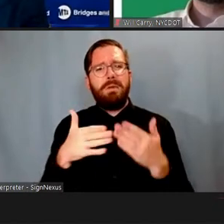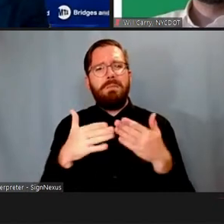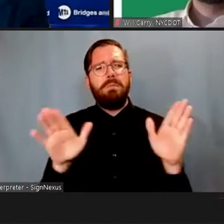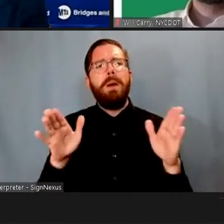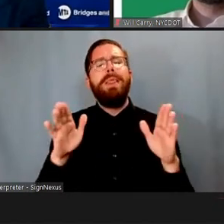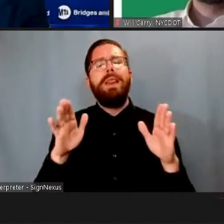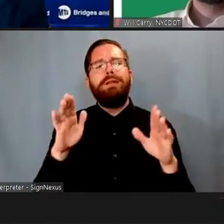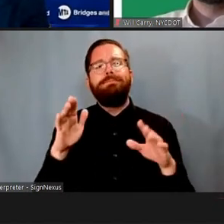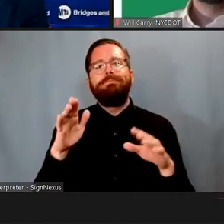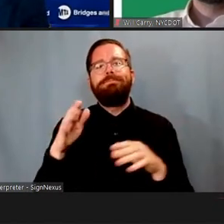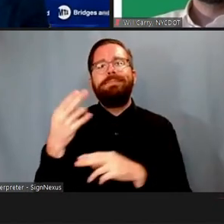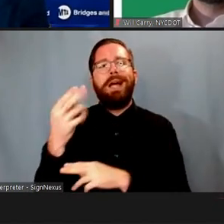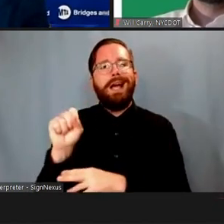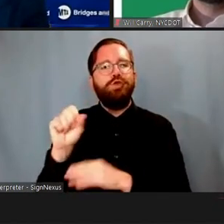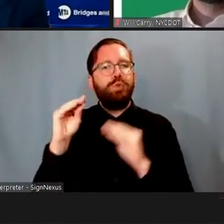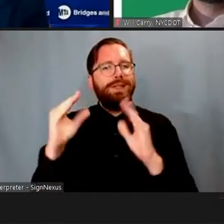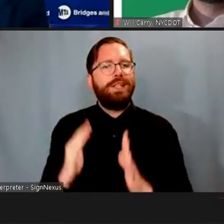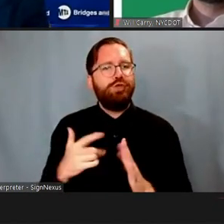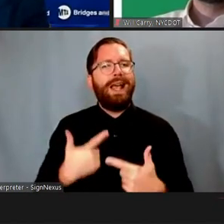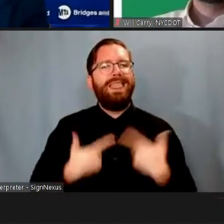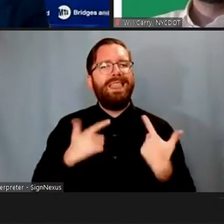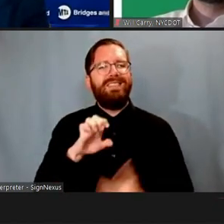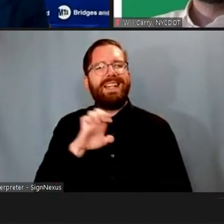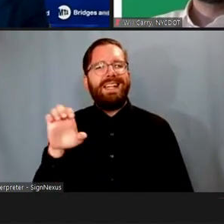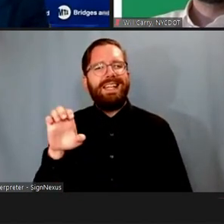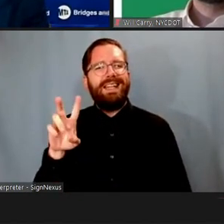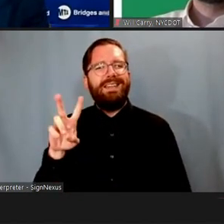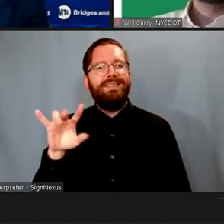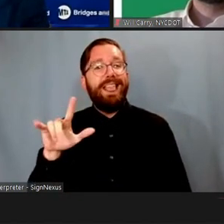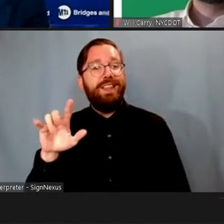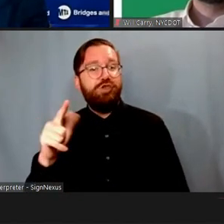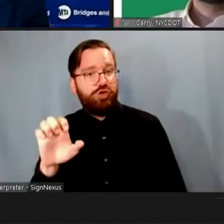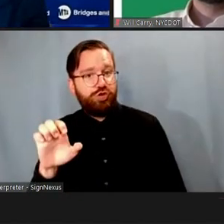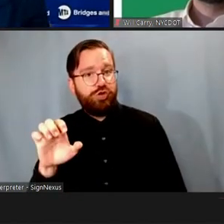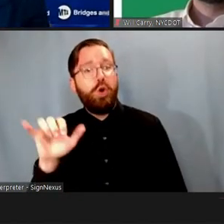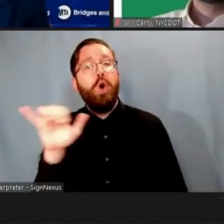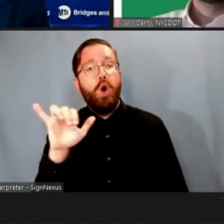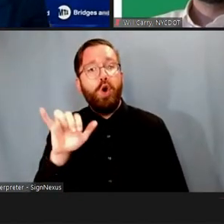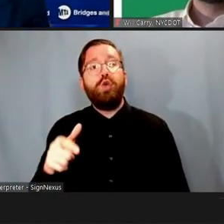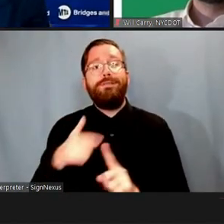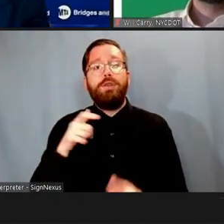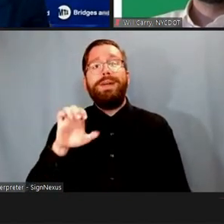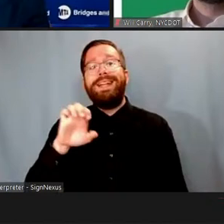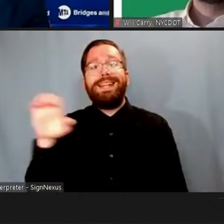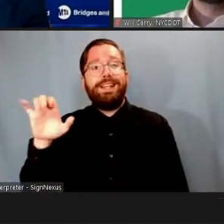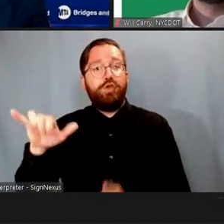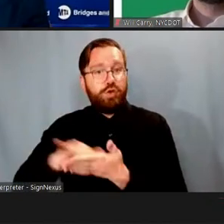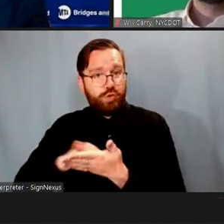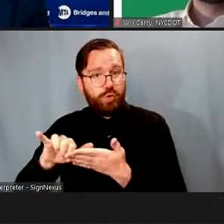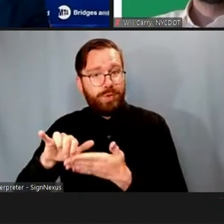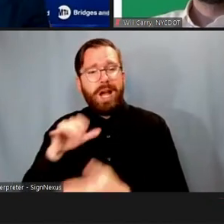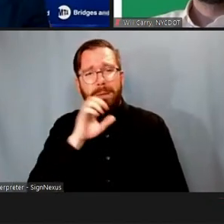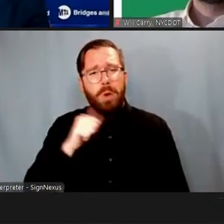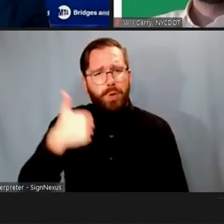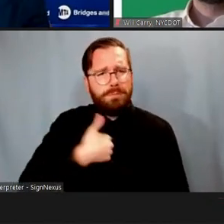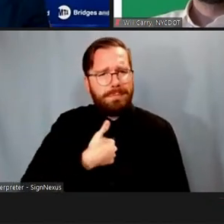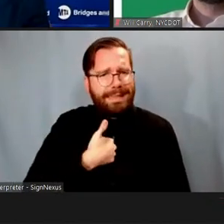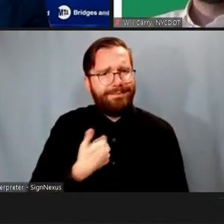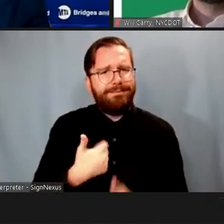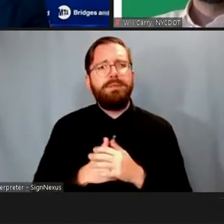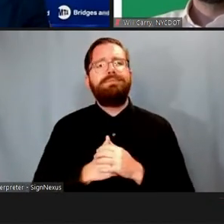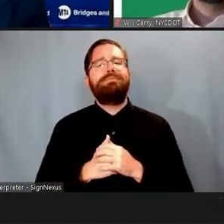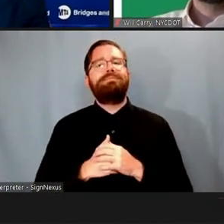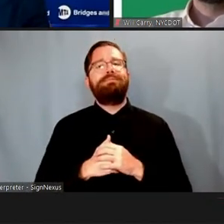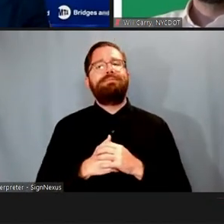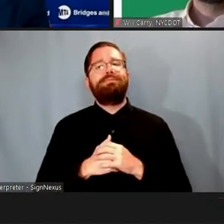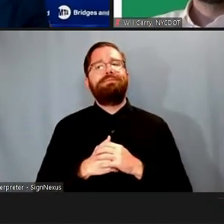live in the east village i'm posted in east new york so and i'm older and um it's it was